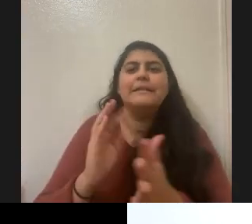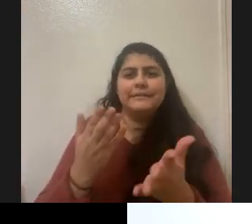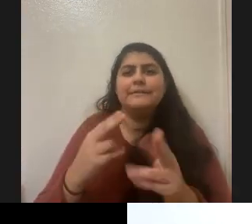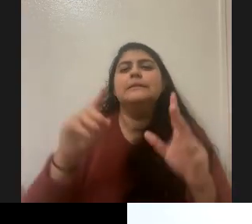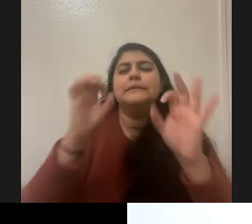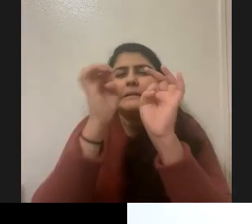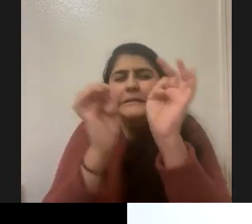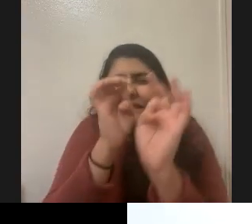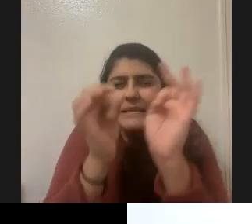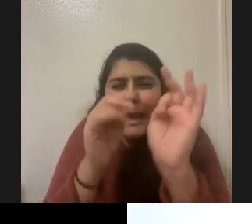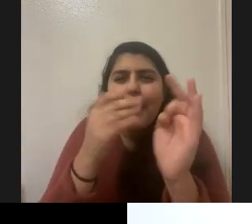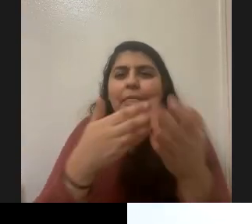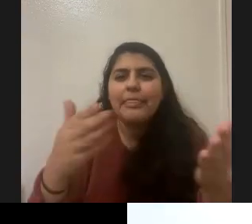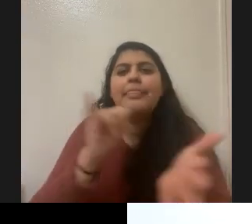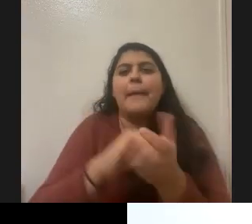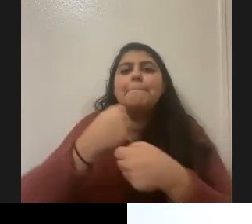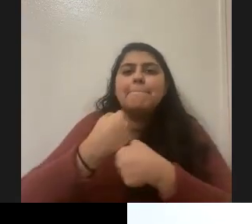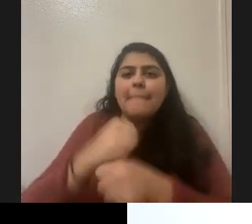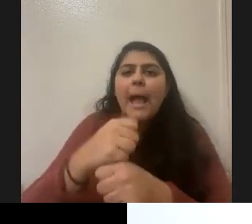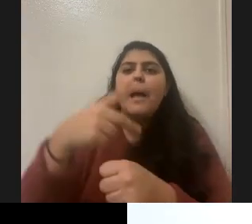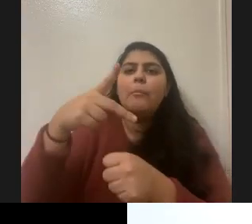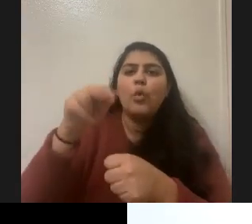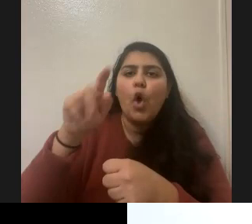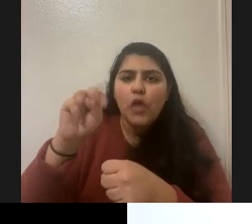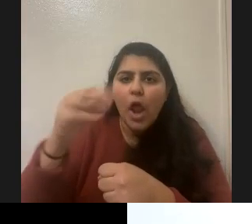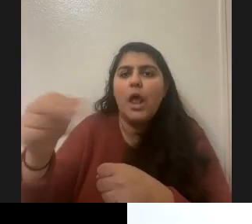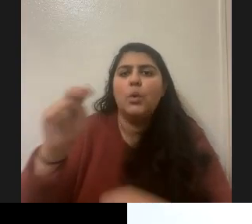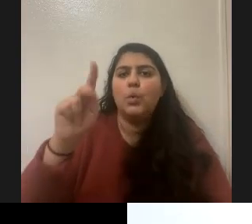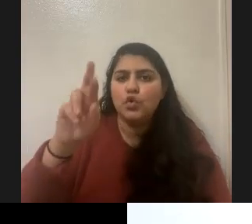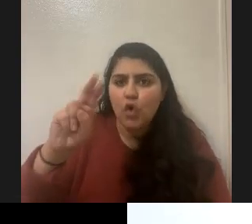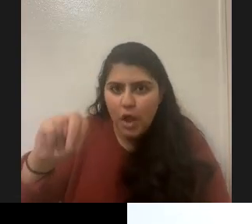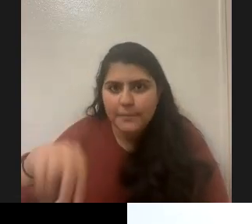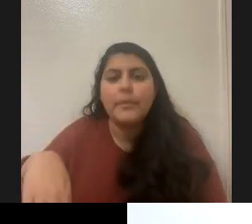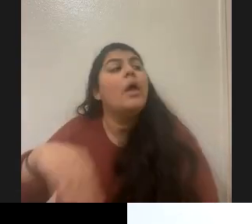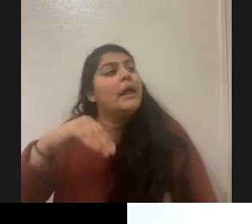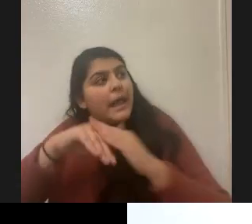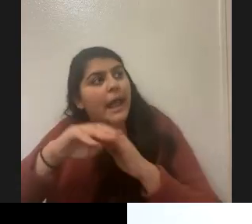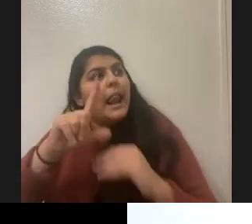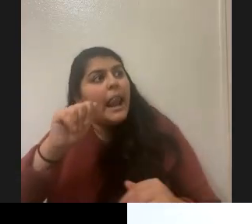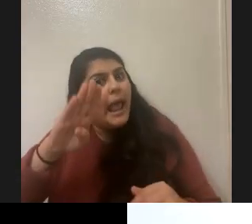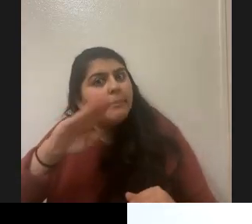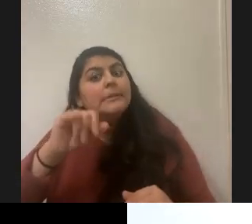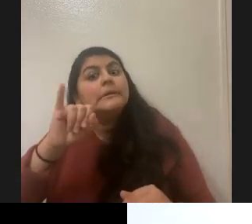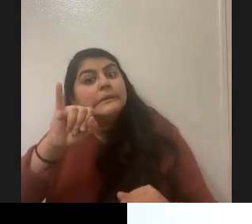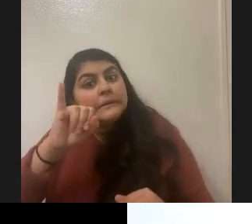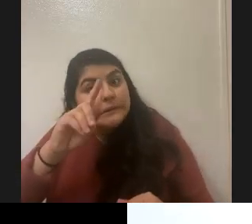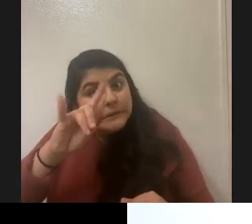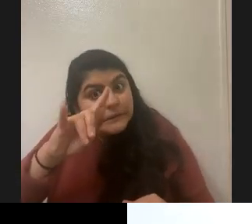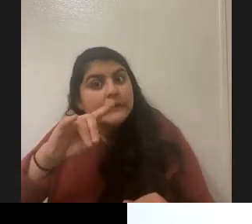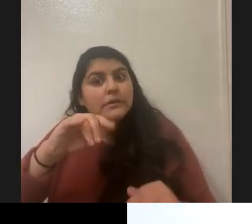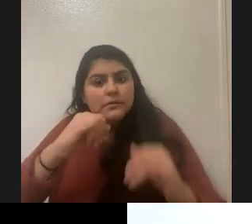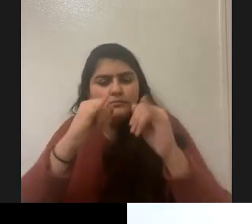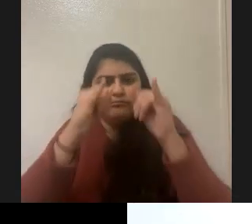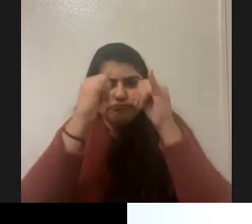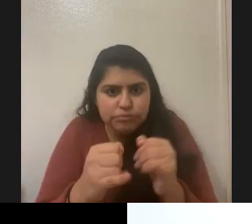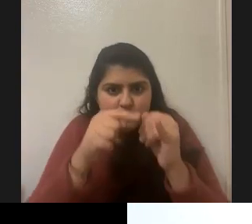particles that make up a proton or a neutron. In the lab, have we ever isolated quarks? Oh,